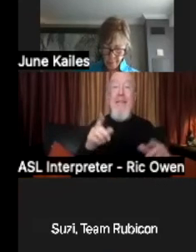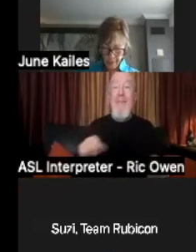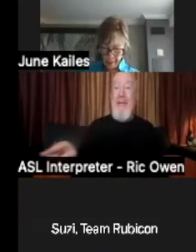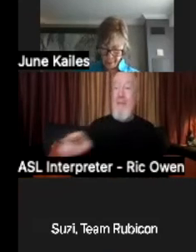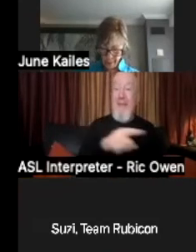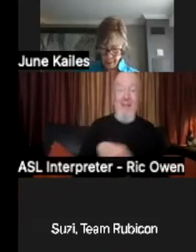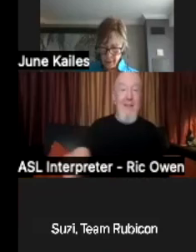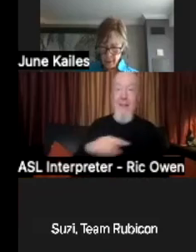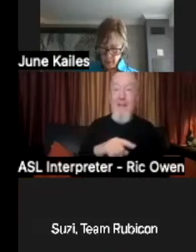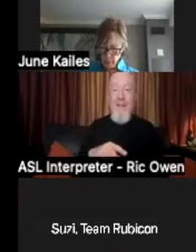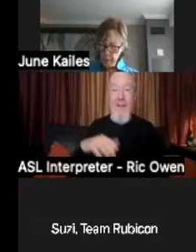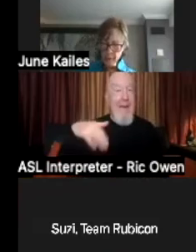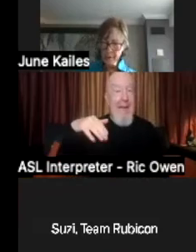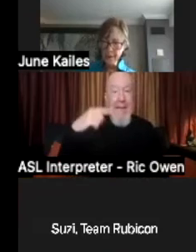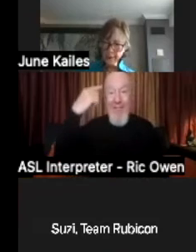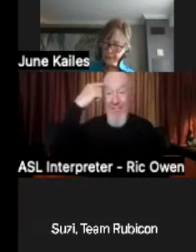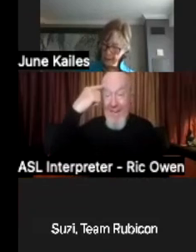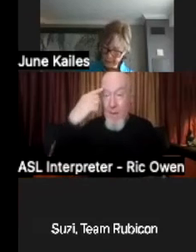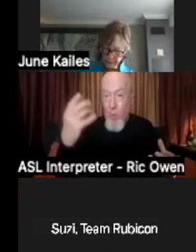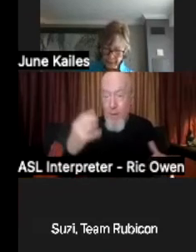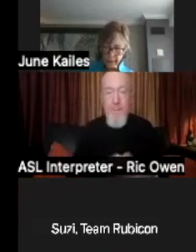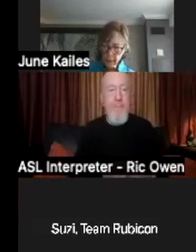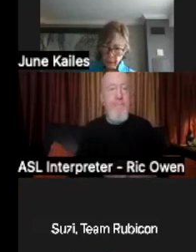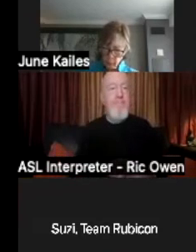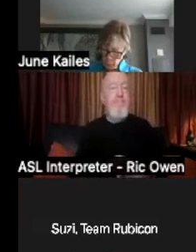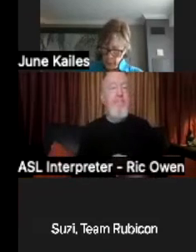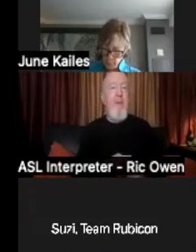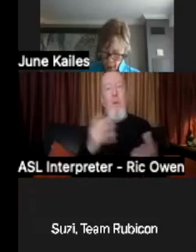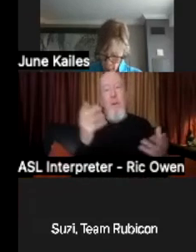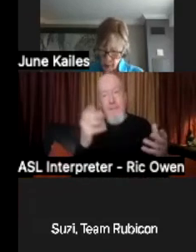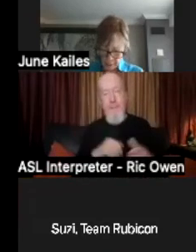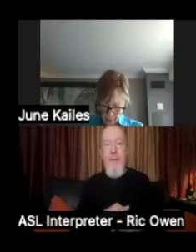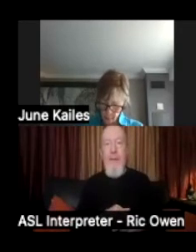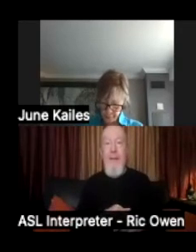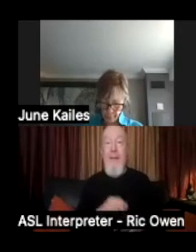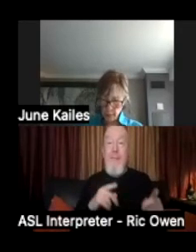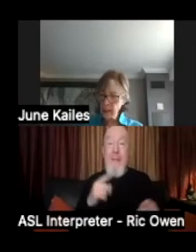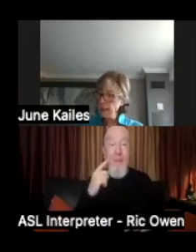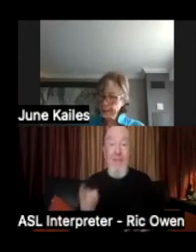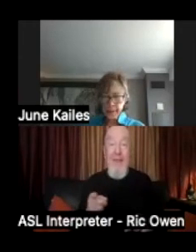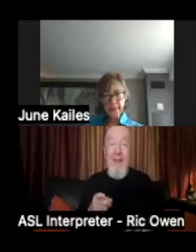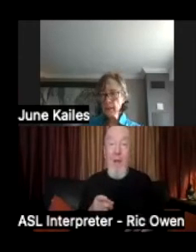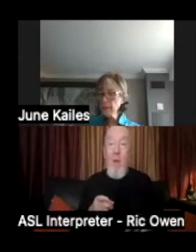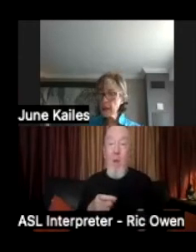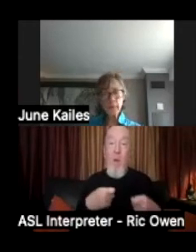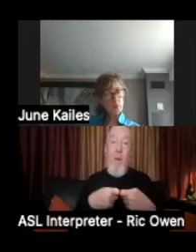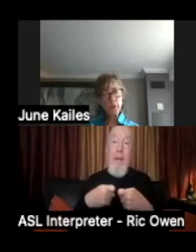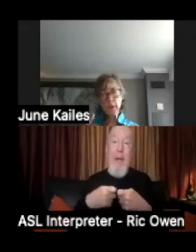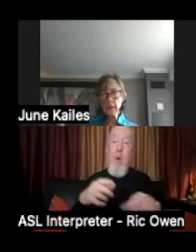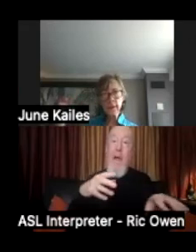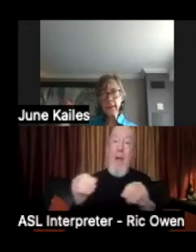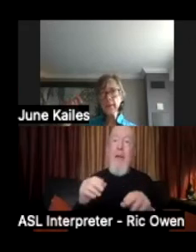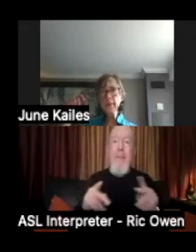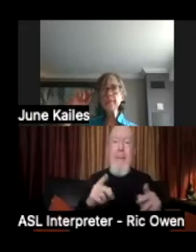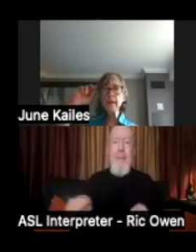the fact that people think that when the power is out, for example, that cell towers will